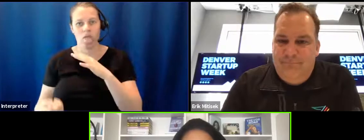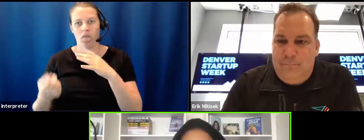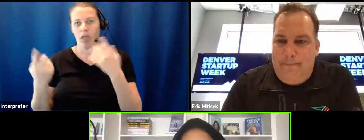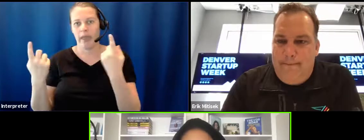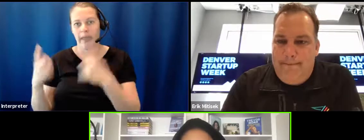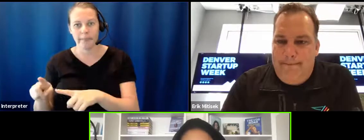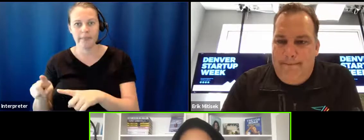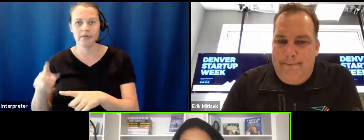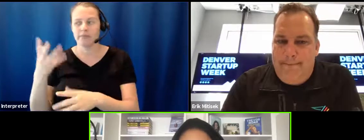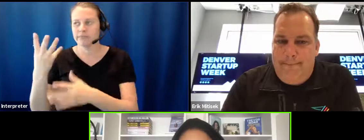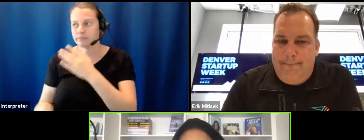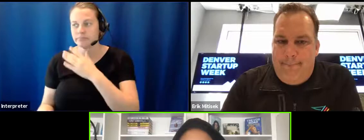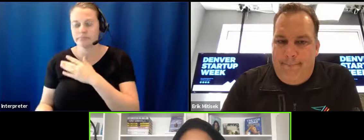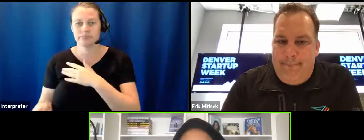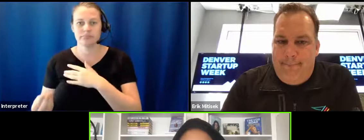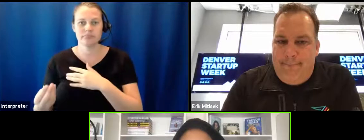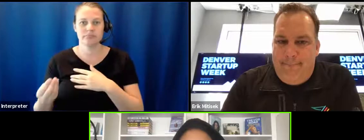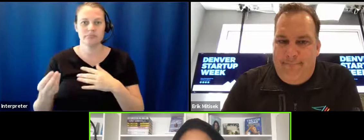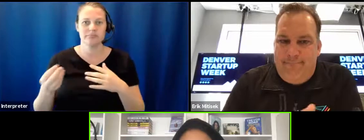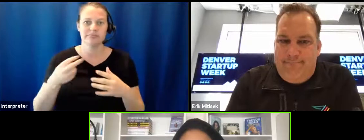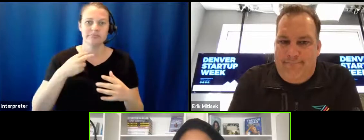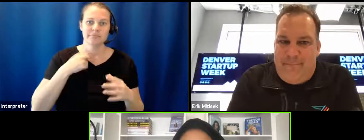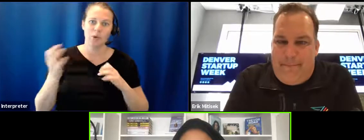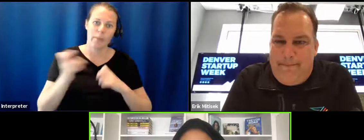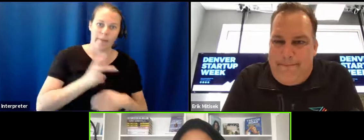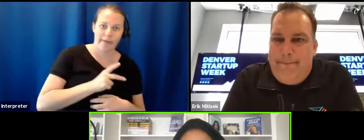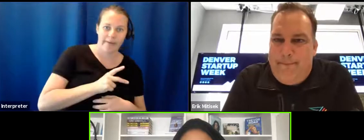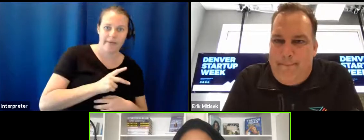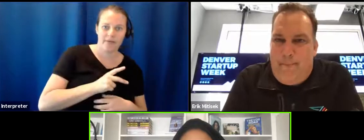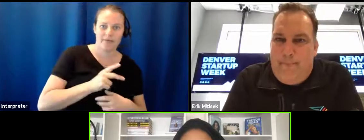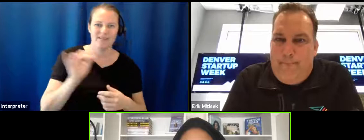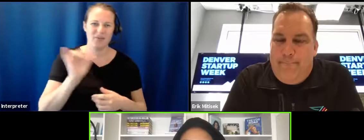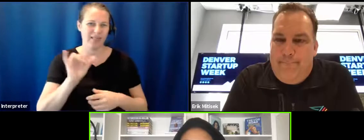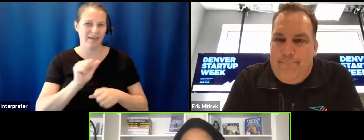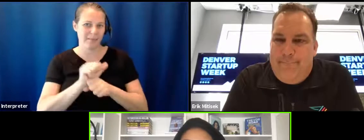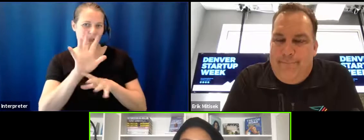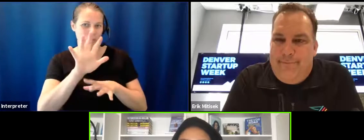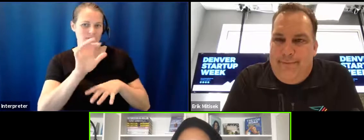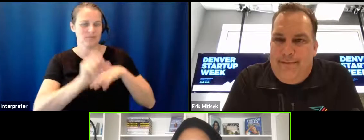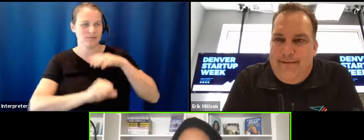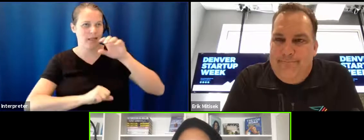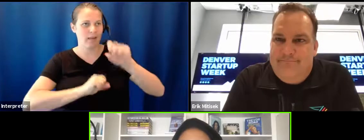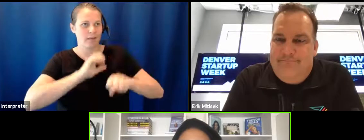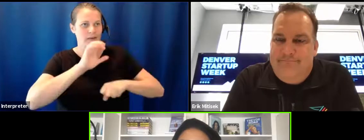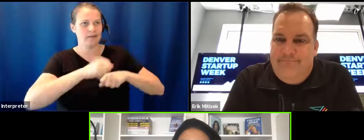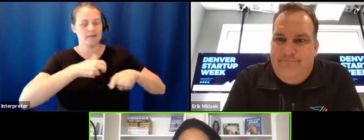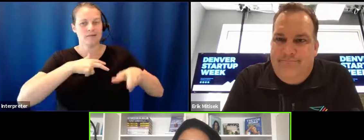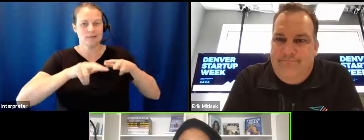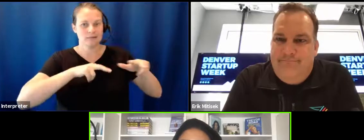so it was a lot of that. It was a lot of like climbing a mountain. And along the way,